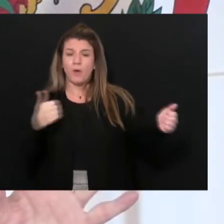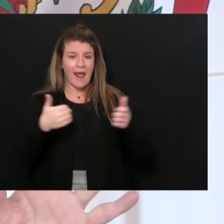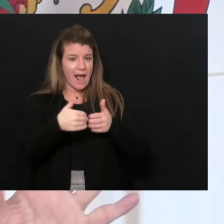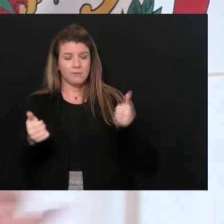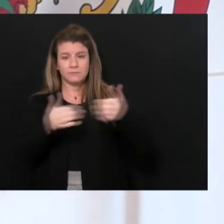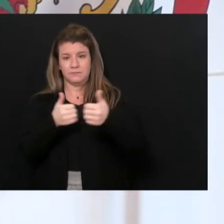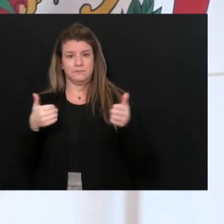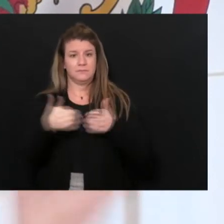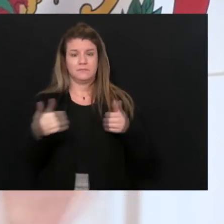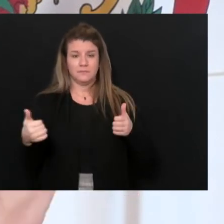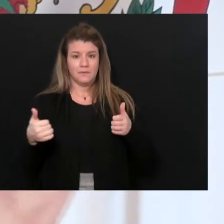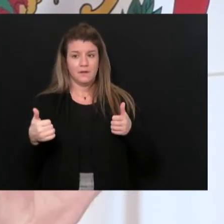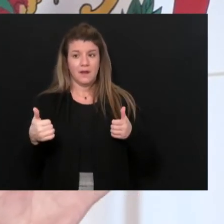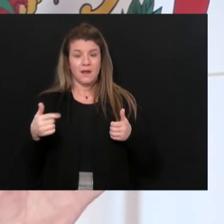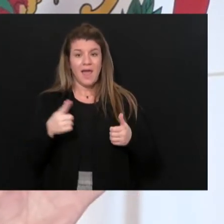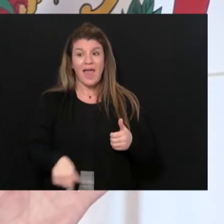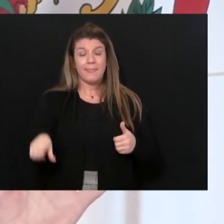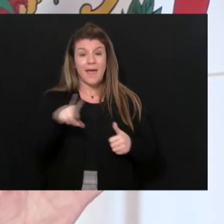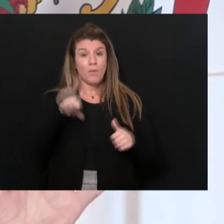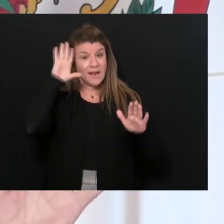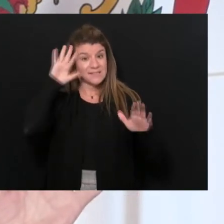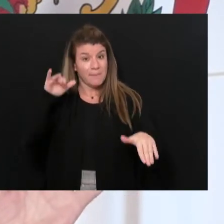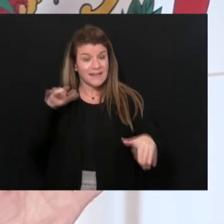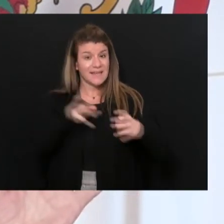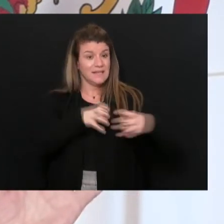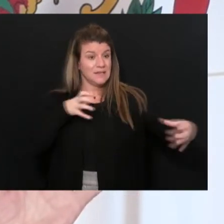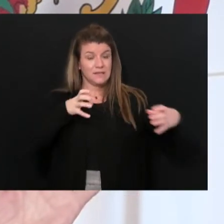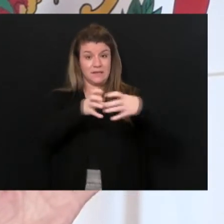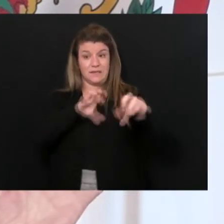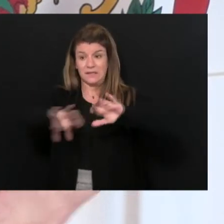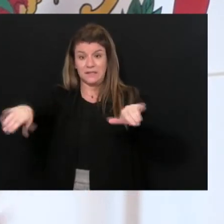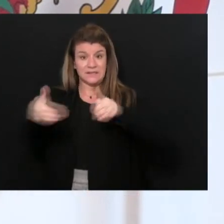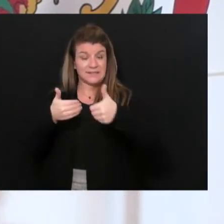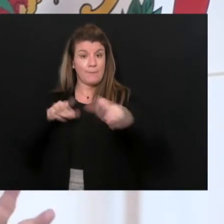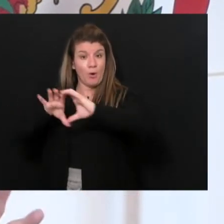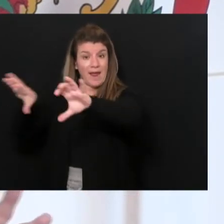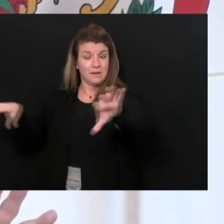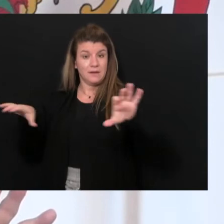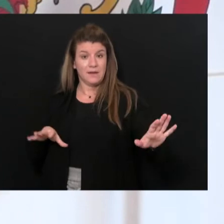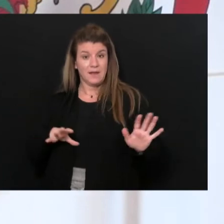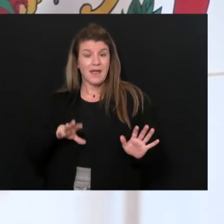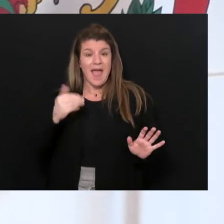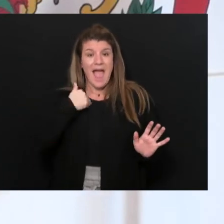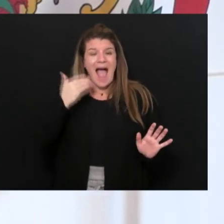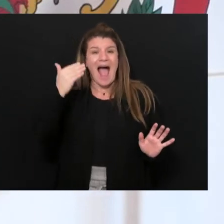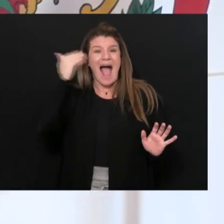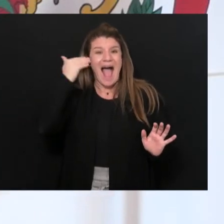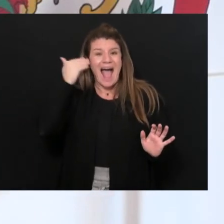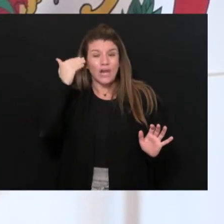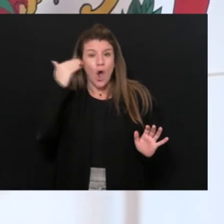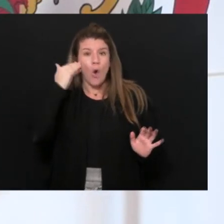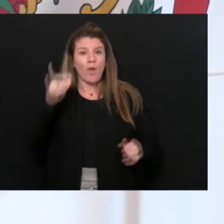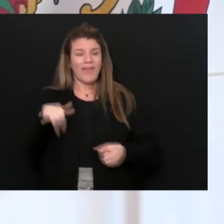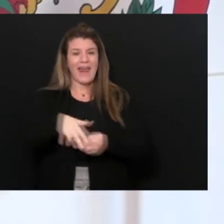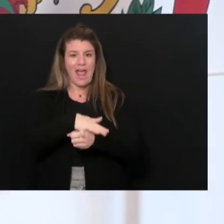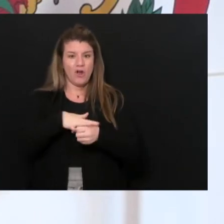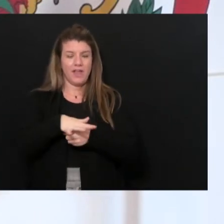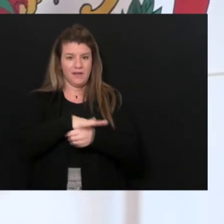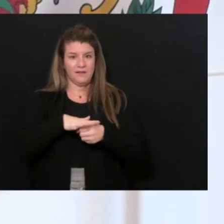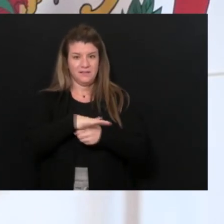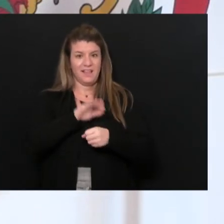they're absolutely expected to stay all over the place and everything. I know the area and where